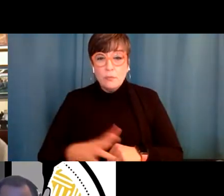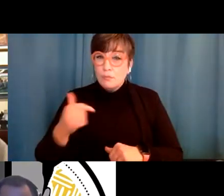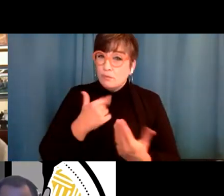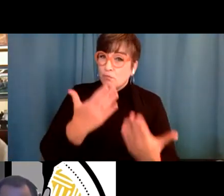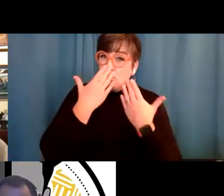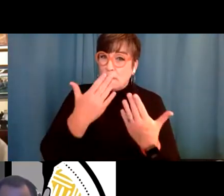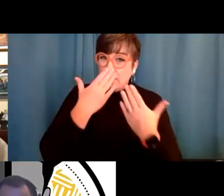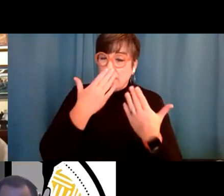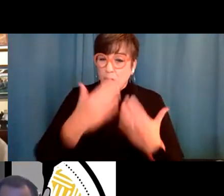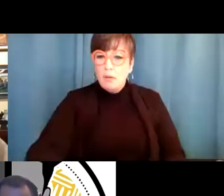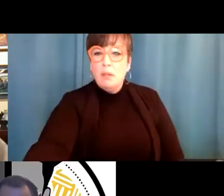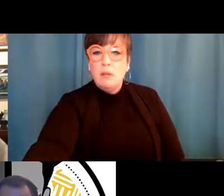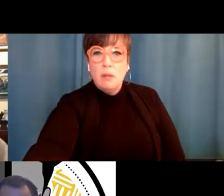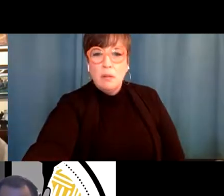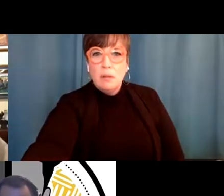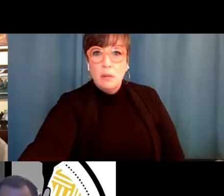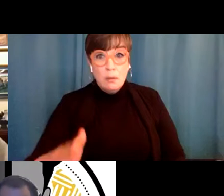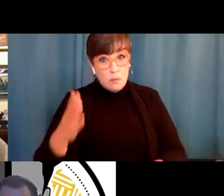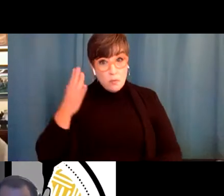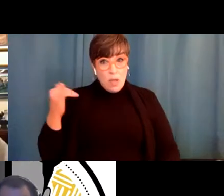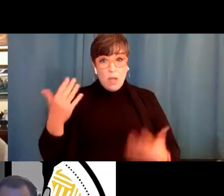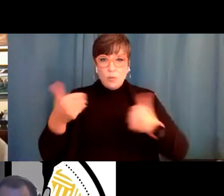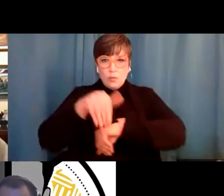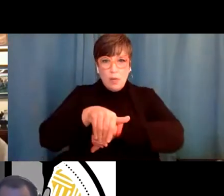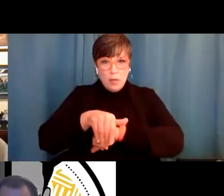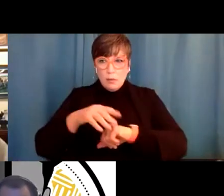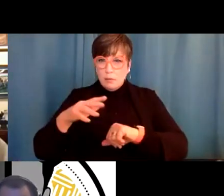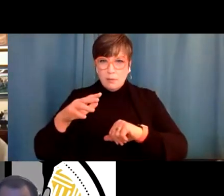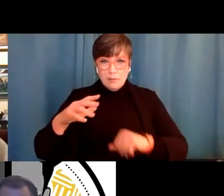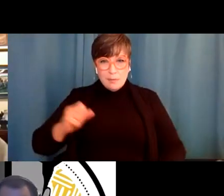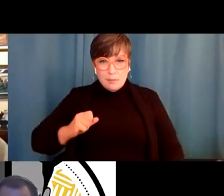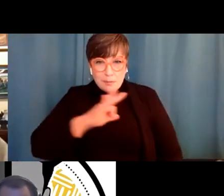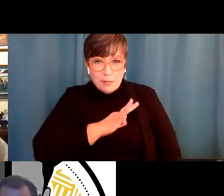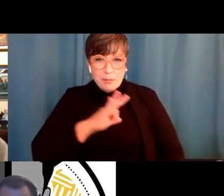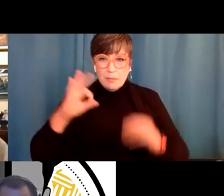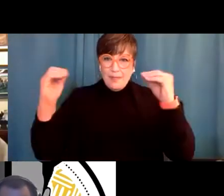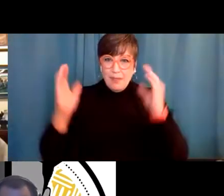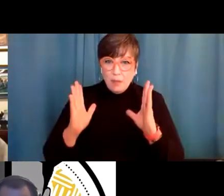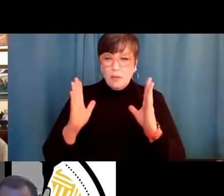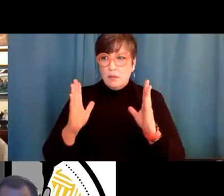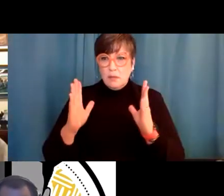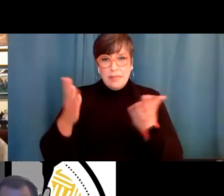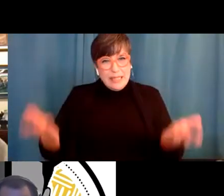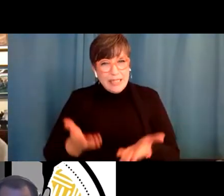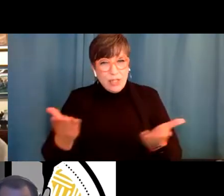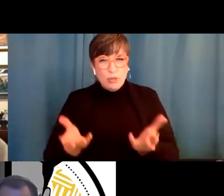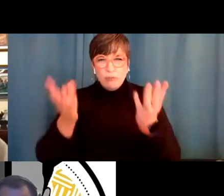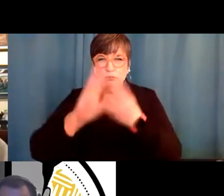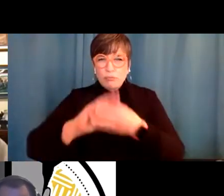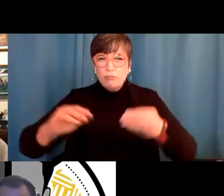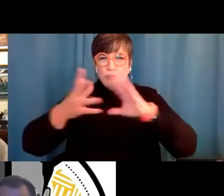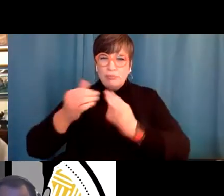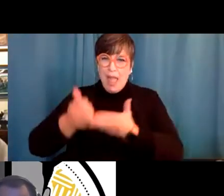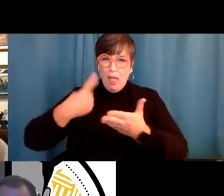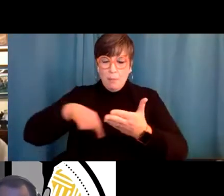our faculty who will help us find our way through what's happened and what we should be doing following that horrendous